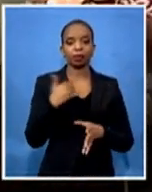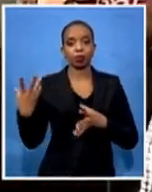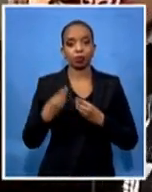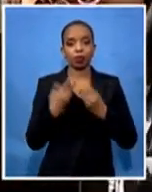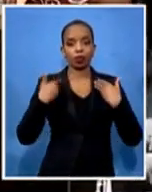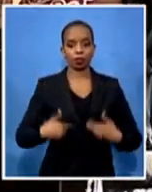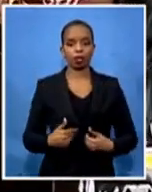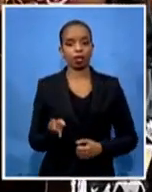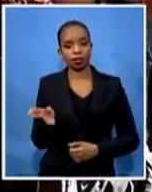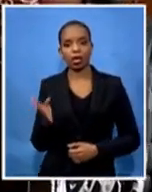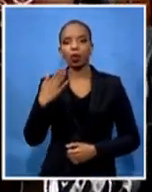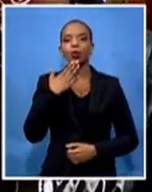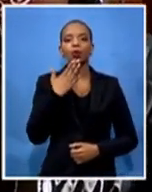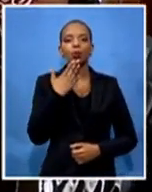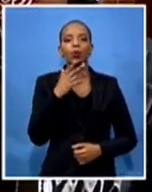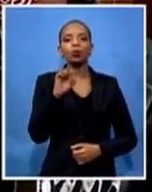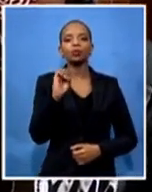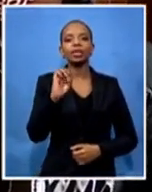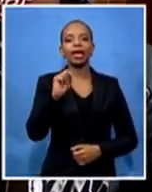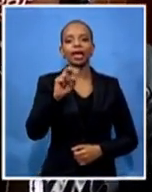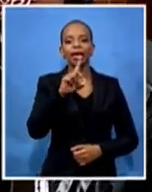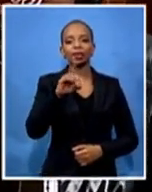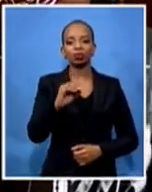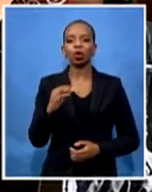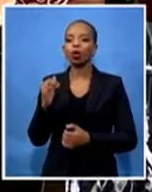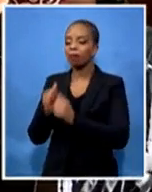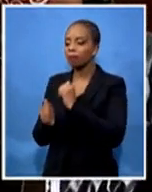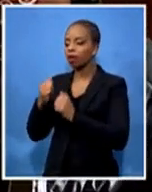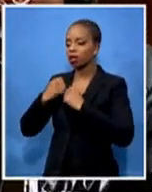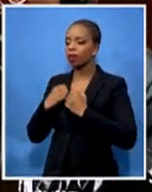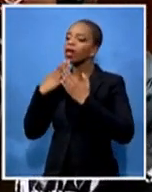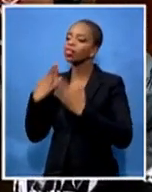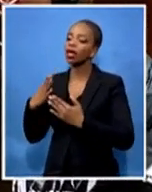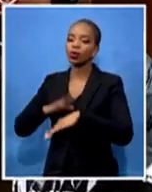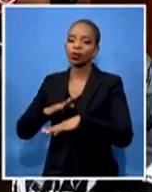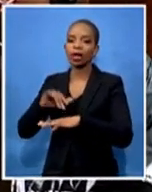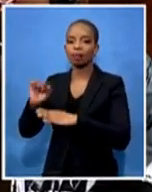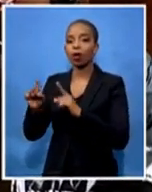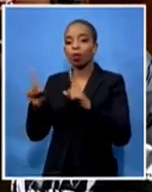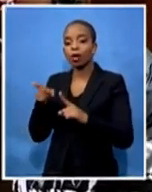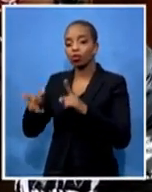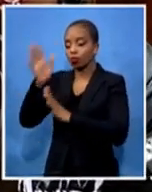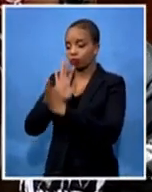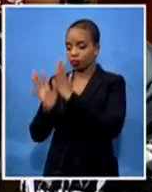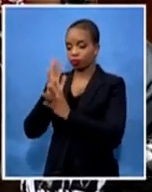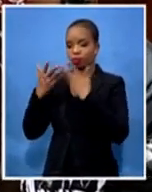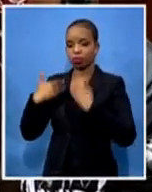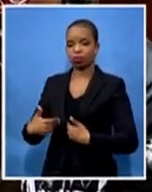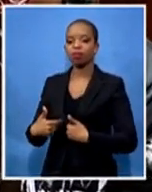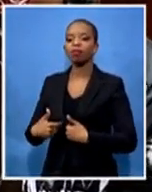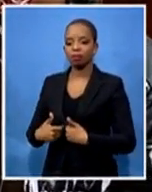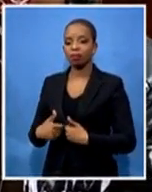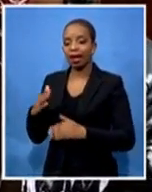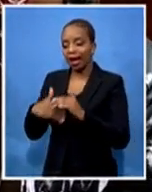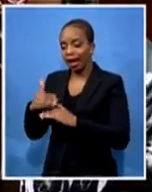you for your time. Just tell us, Senzo, after this broadcast you had with the SABC,